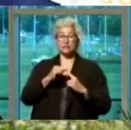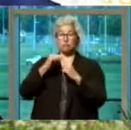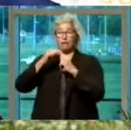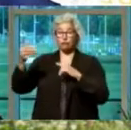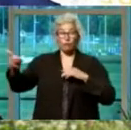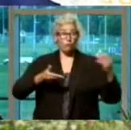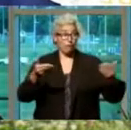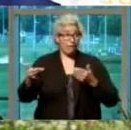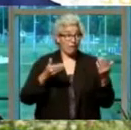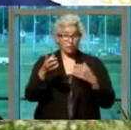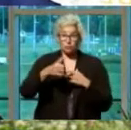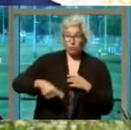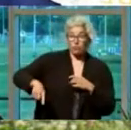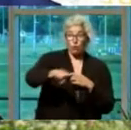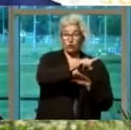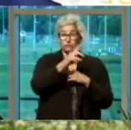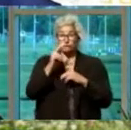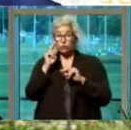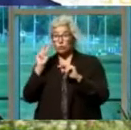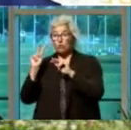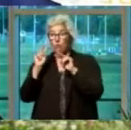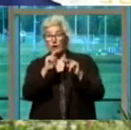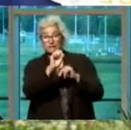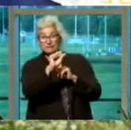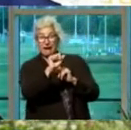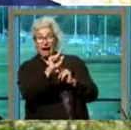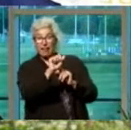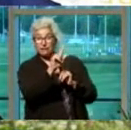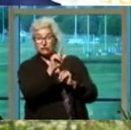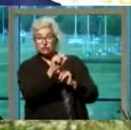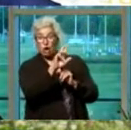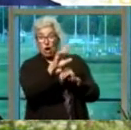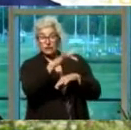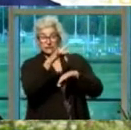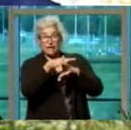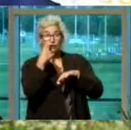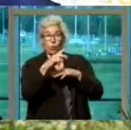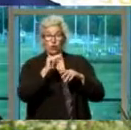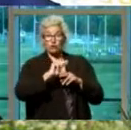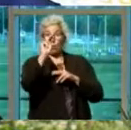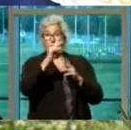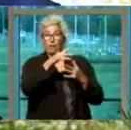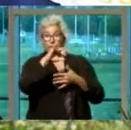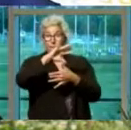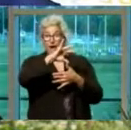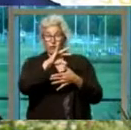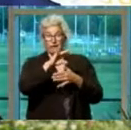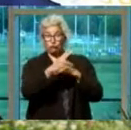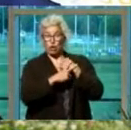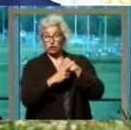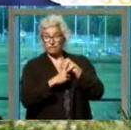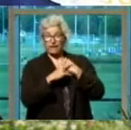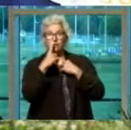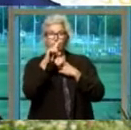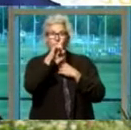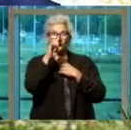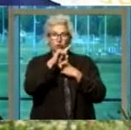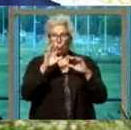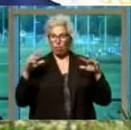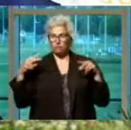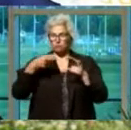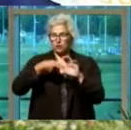of those who are viewing the Salazar Center for North American Conservation through their symposium who are with us virtually.